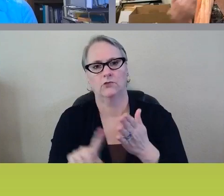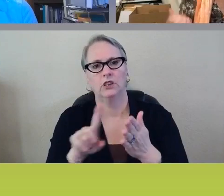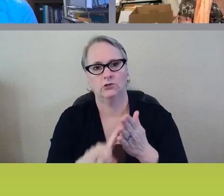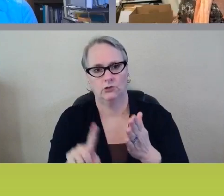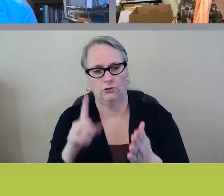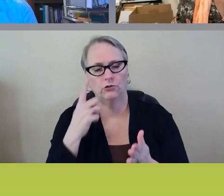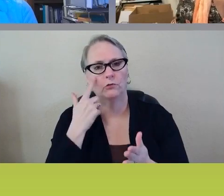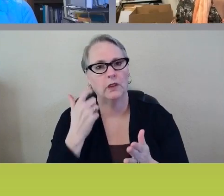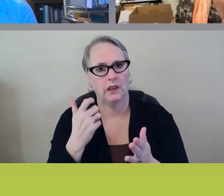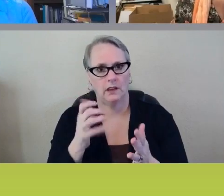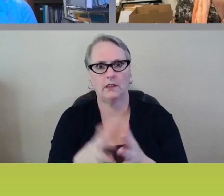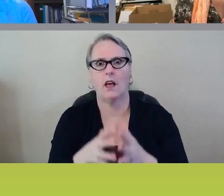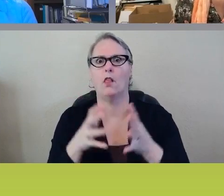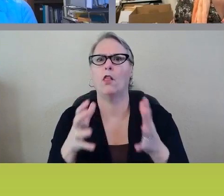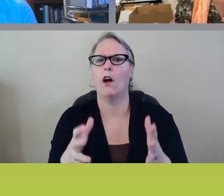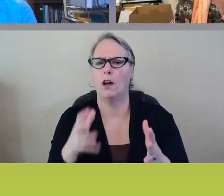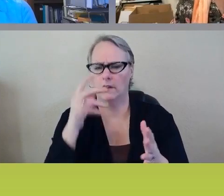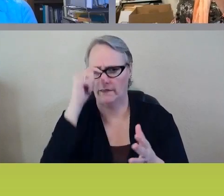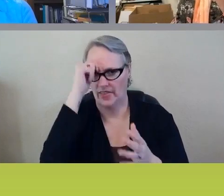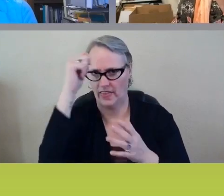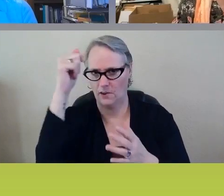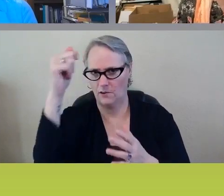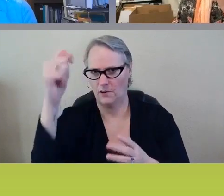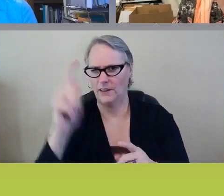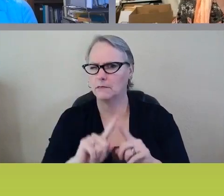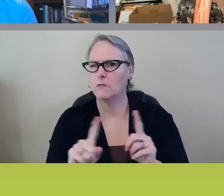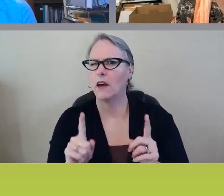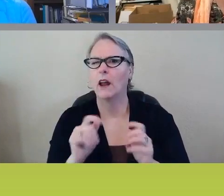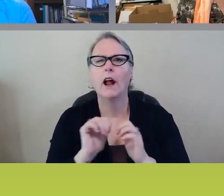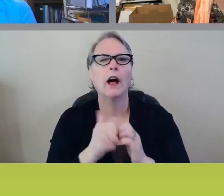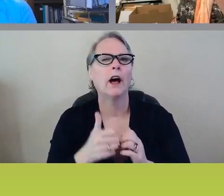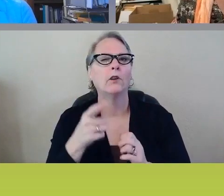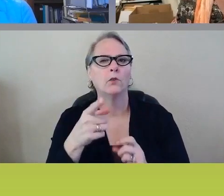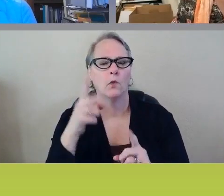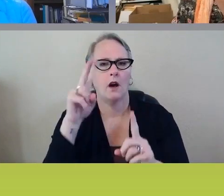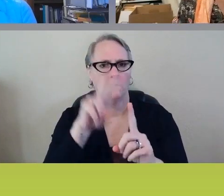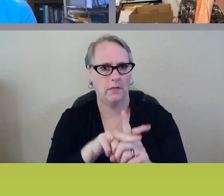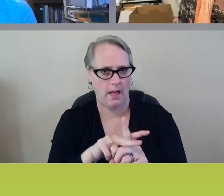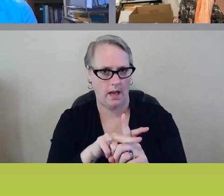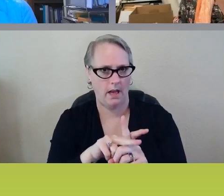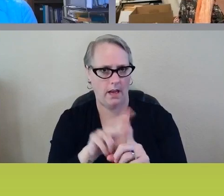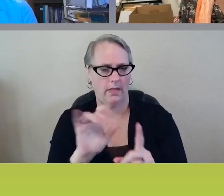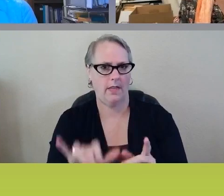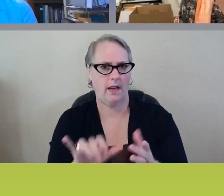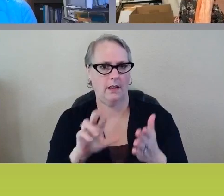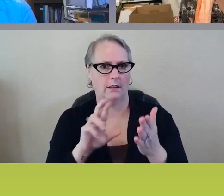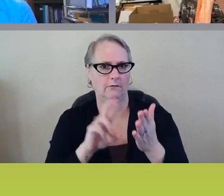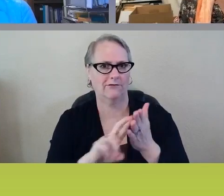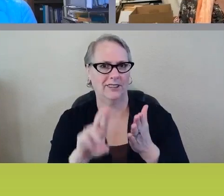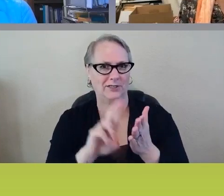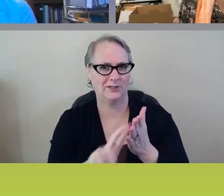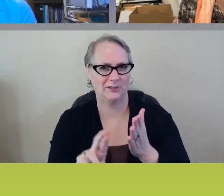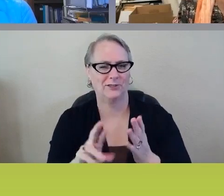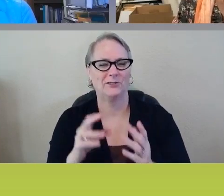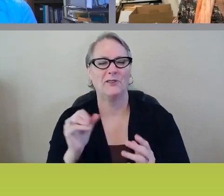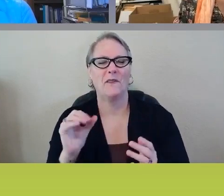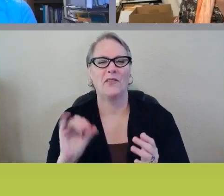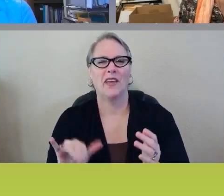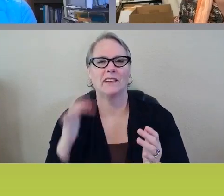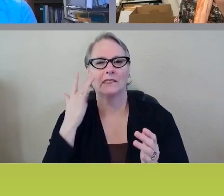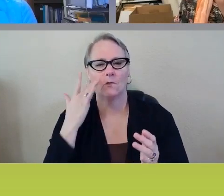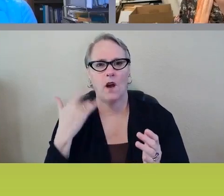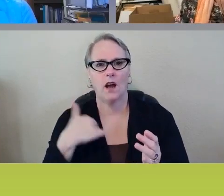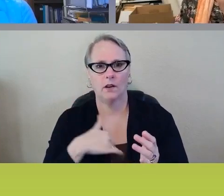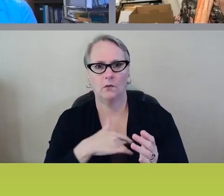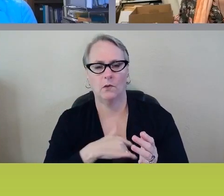a lot of theories, but then how do you apply the research? That's why we are very conversant with